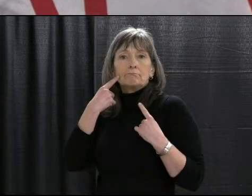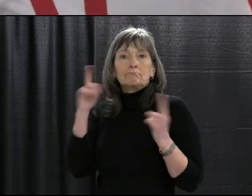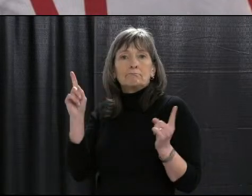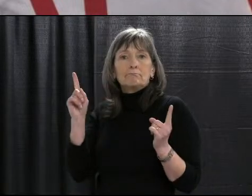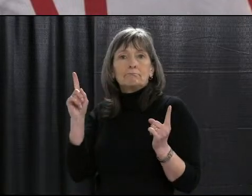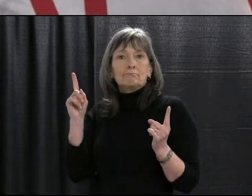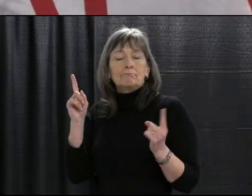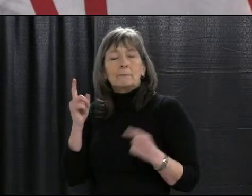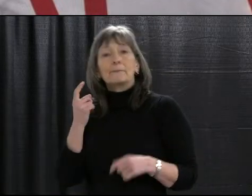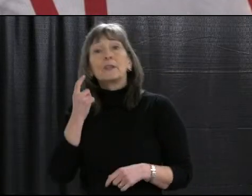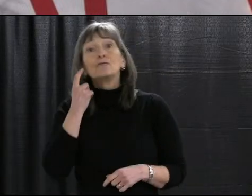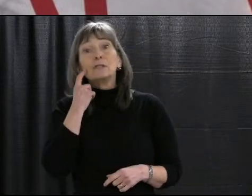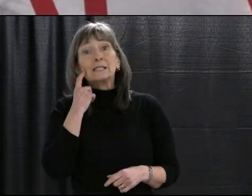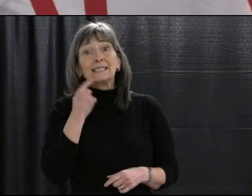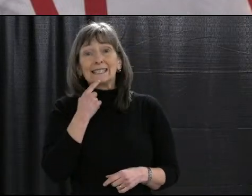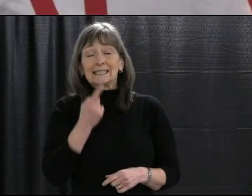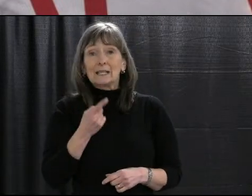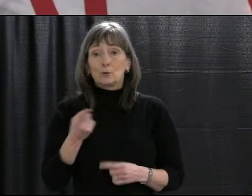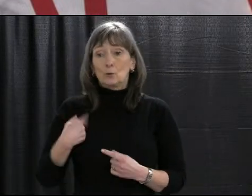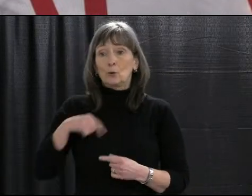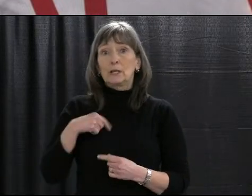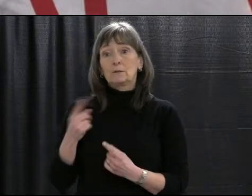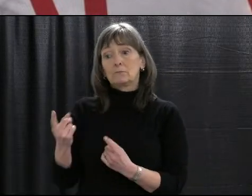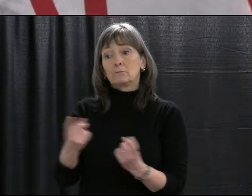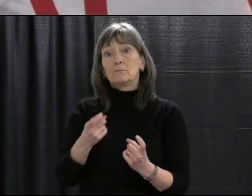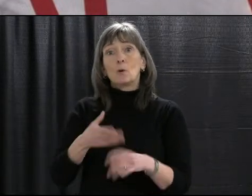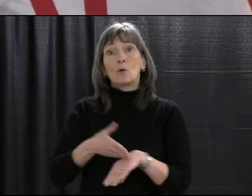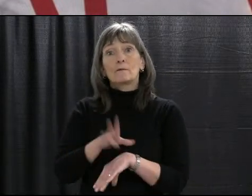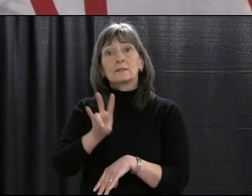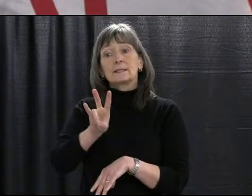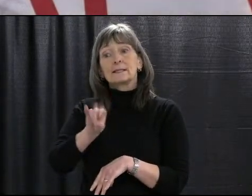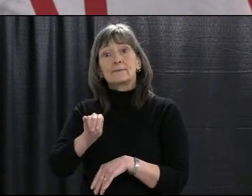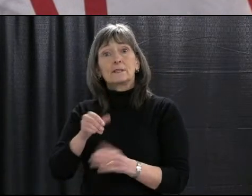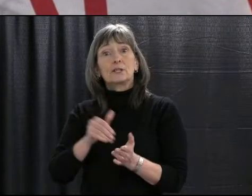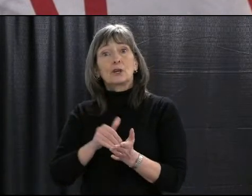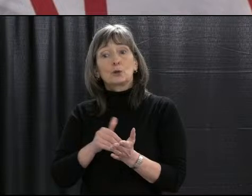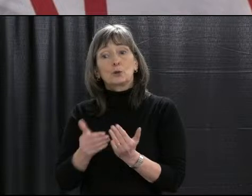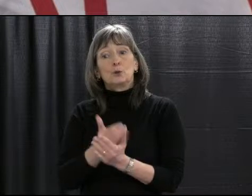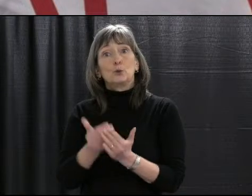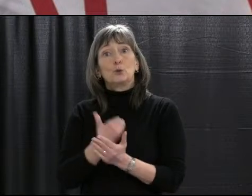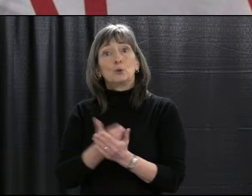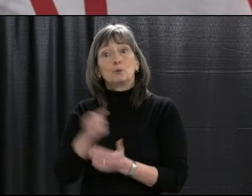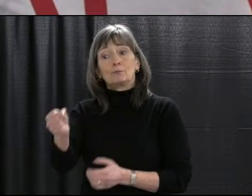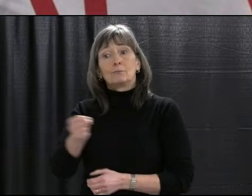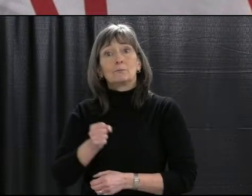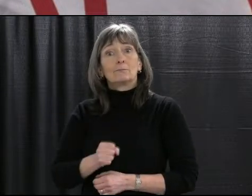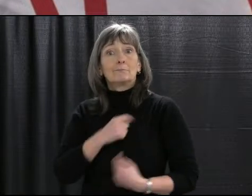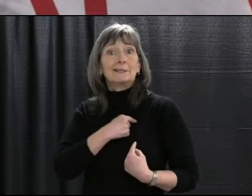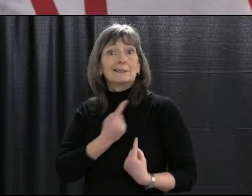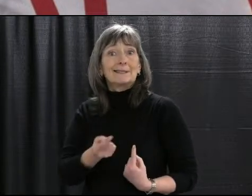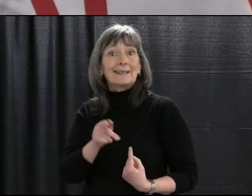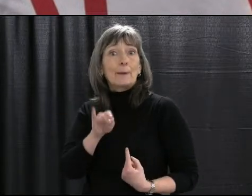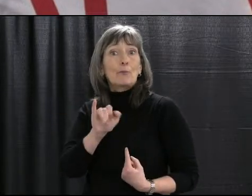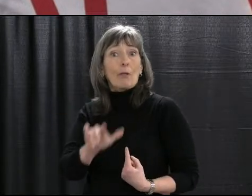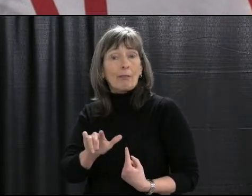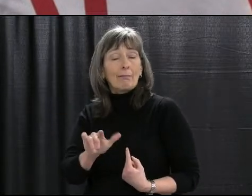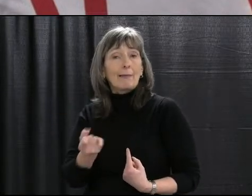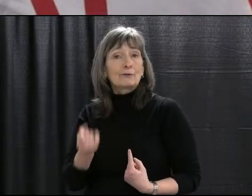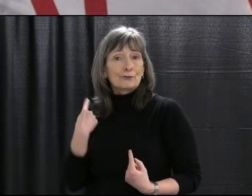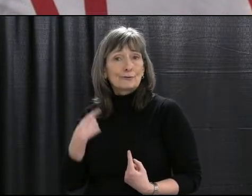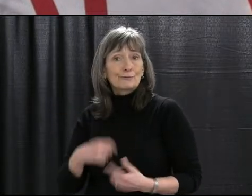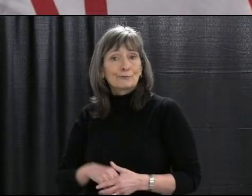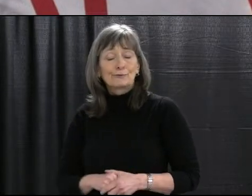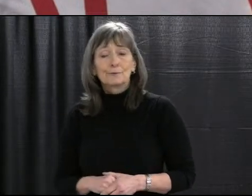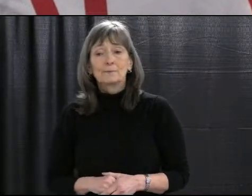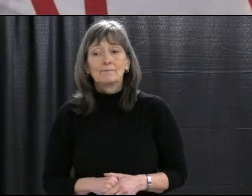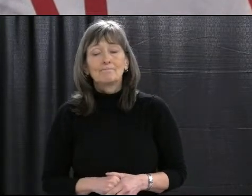been telling you that we've recruited more than 70 physicians to work in Newfoundland and Labrador since April. It's